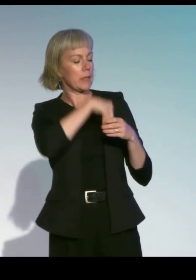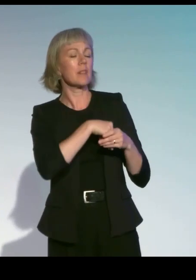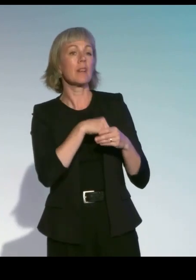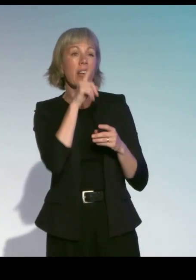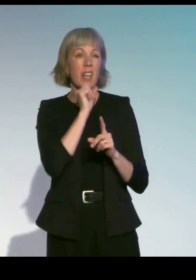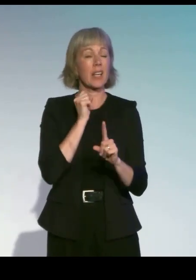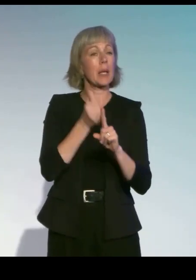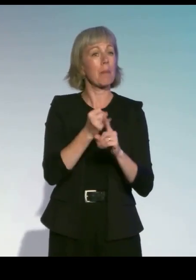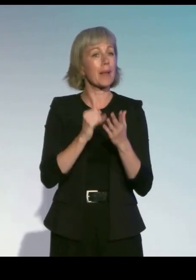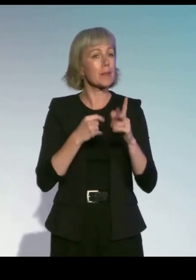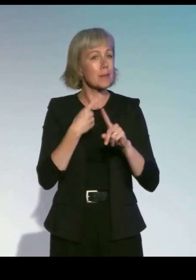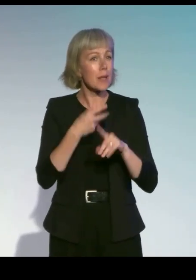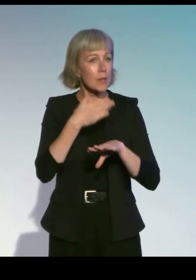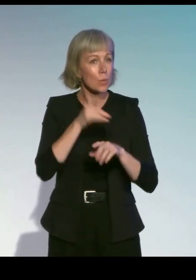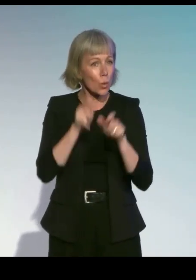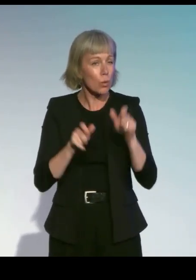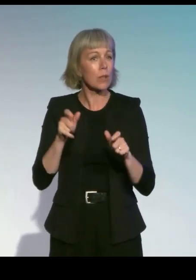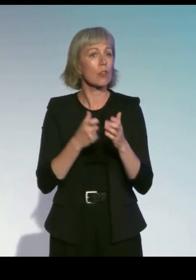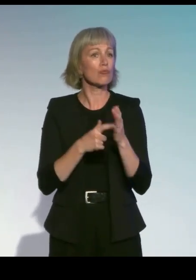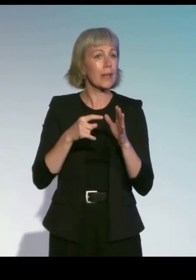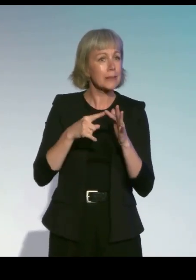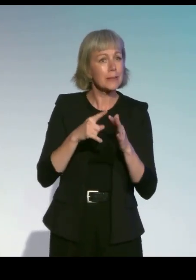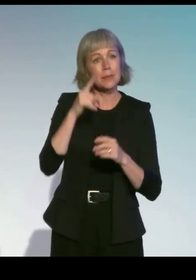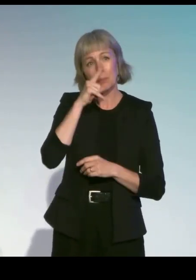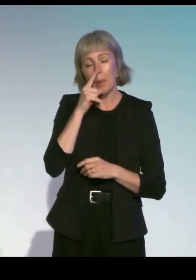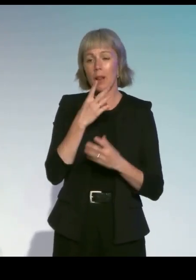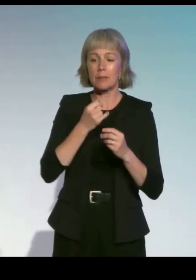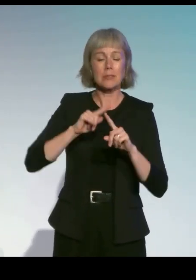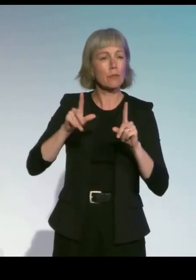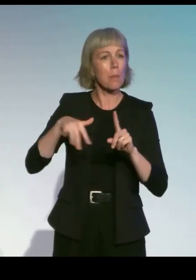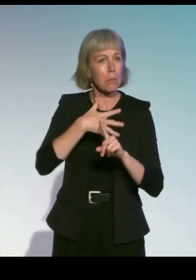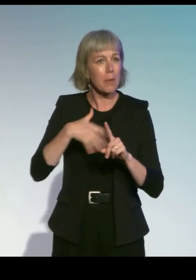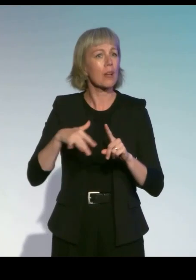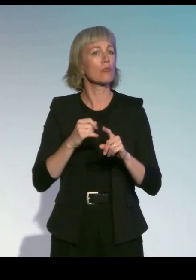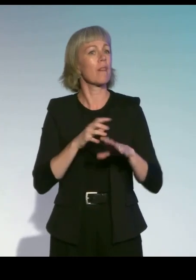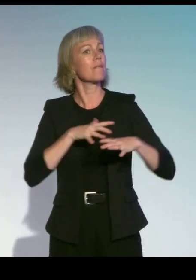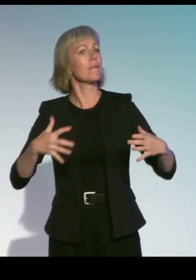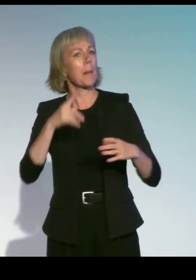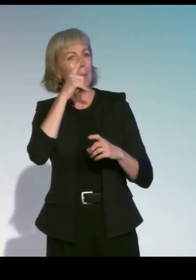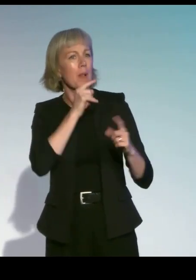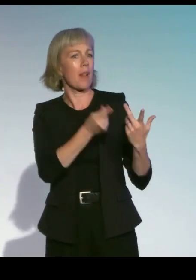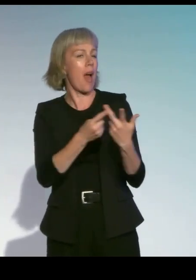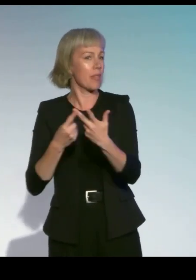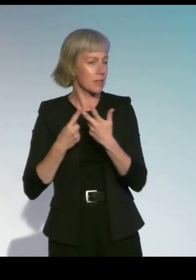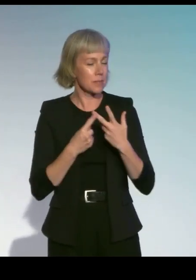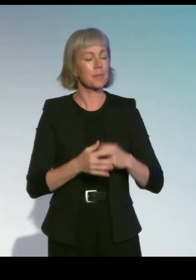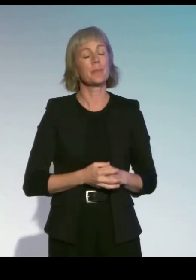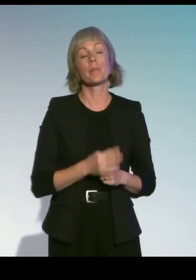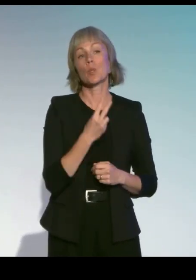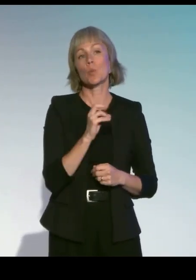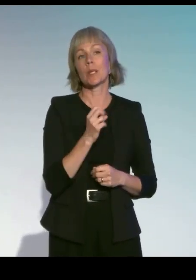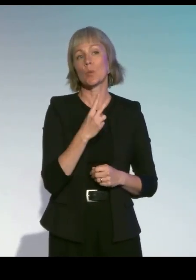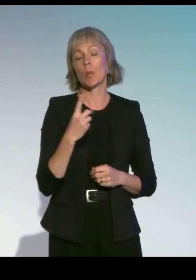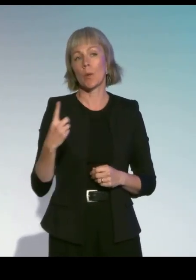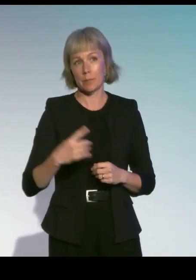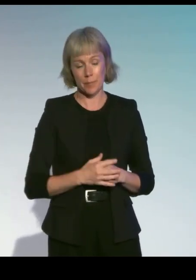colour, sex workers, disabled people, fat people, sex educators, artists and more. In 2021,